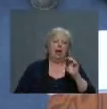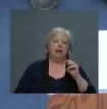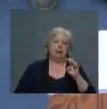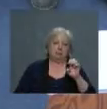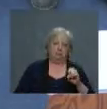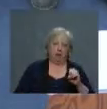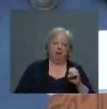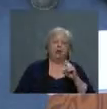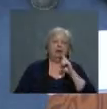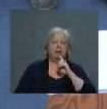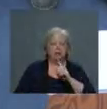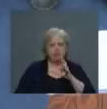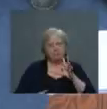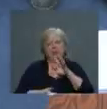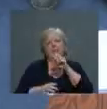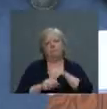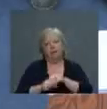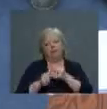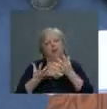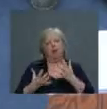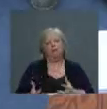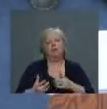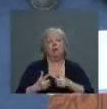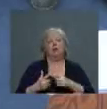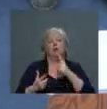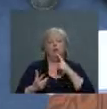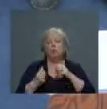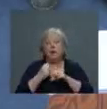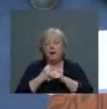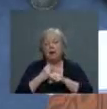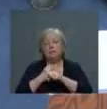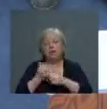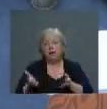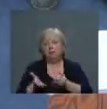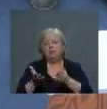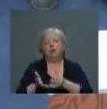in trying to advocate for the passage of this.